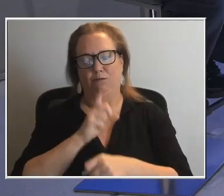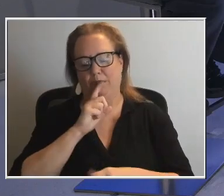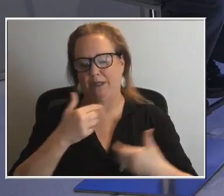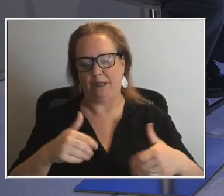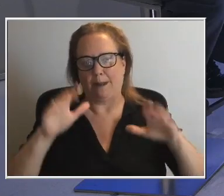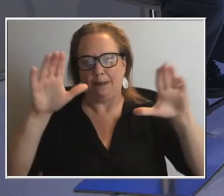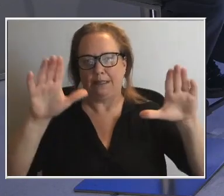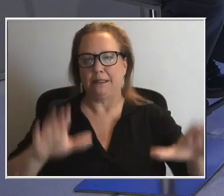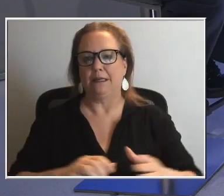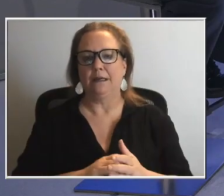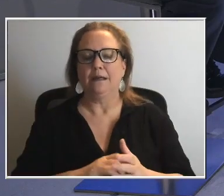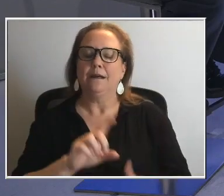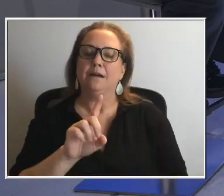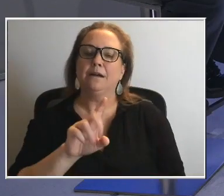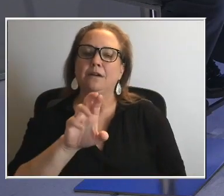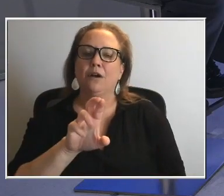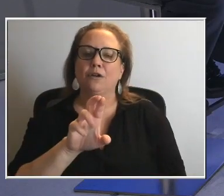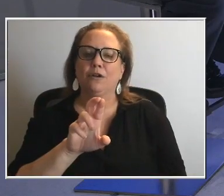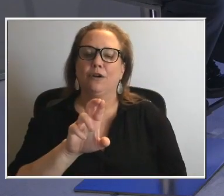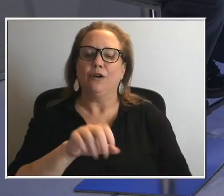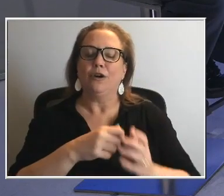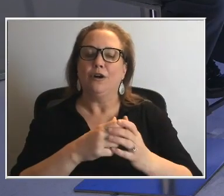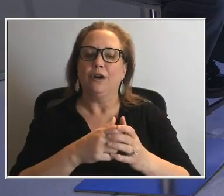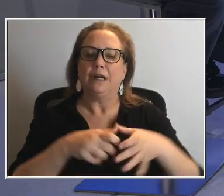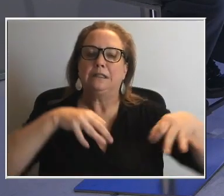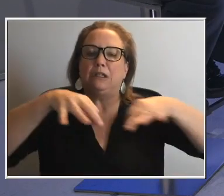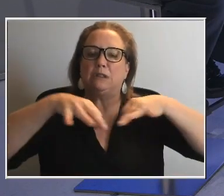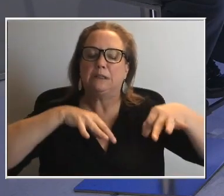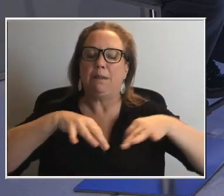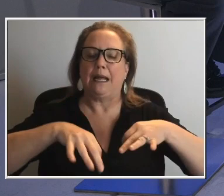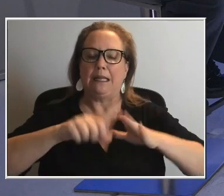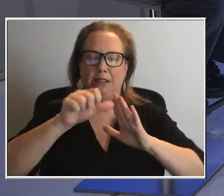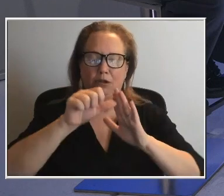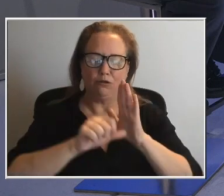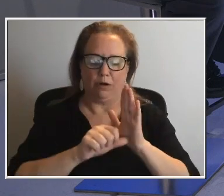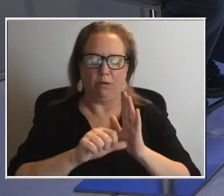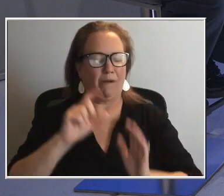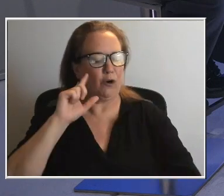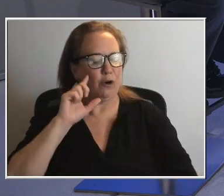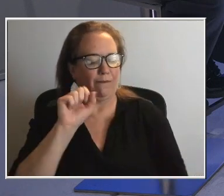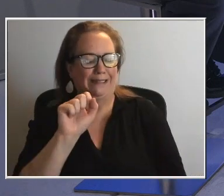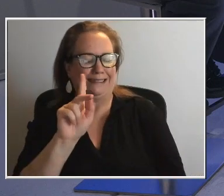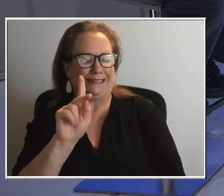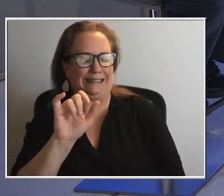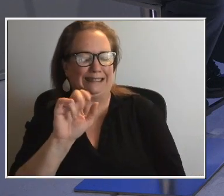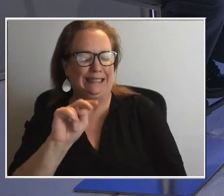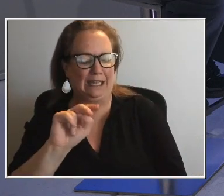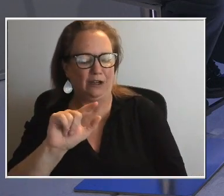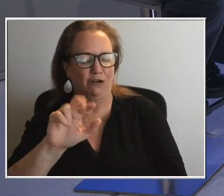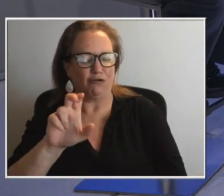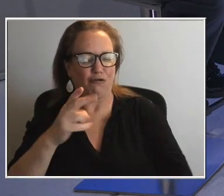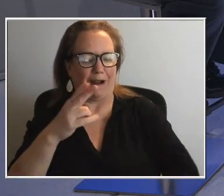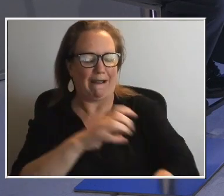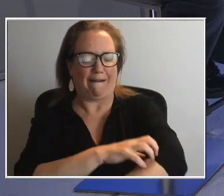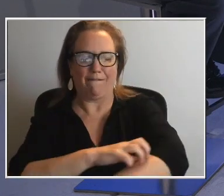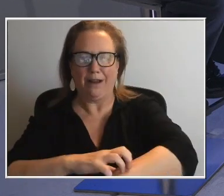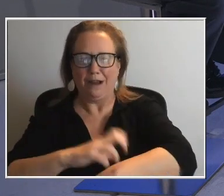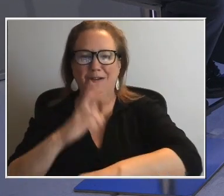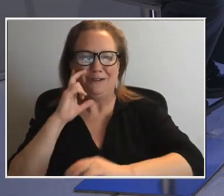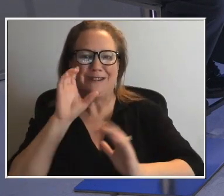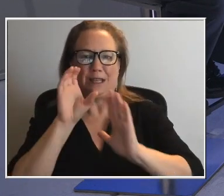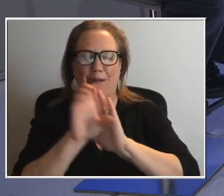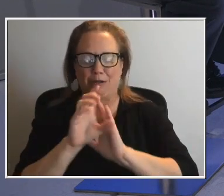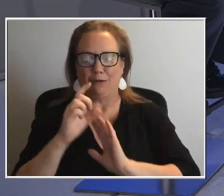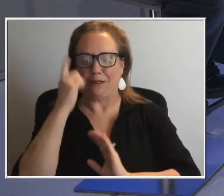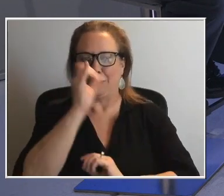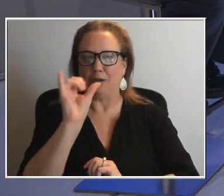Cacarala, so talk us through this flap procedure. We've heard of a skin graft, and when you see the pictures, you'll see why it kind of seems like that's what it looks like, but this is much